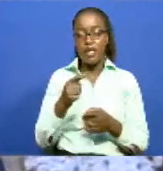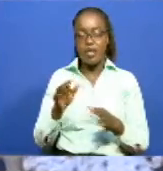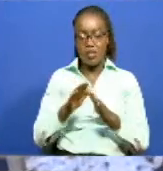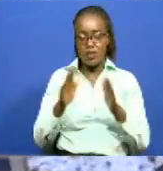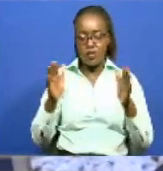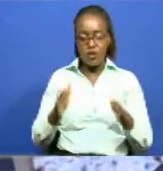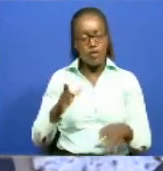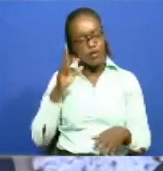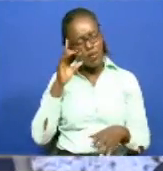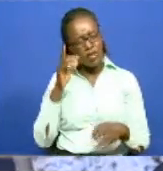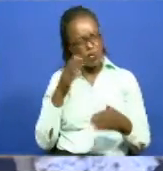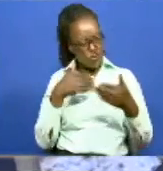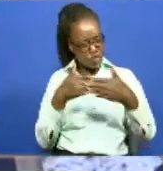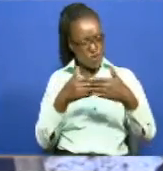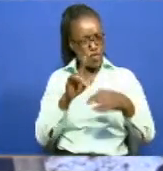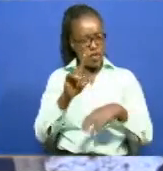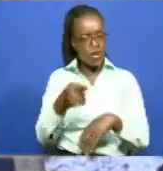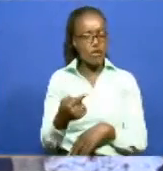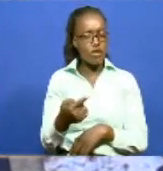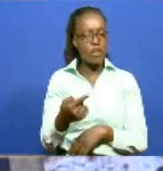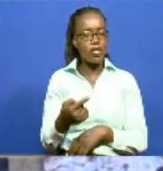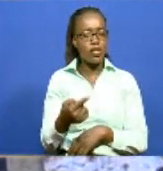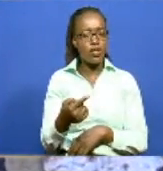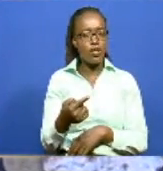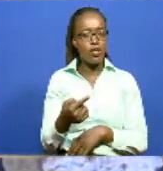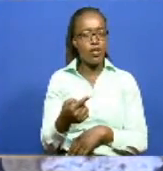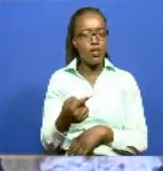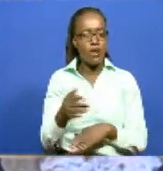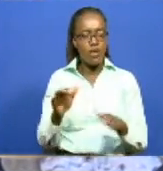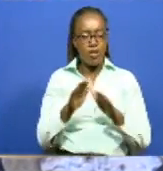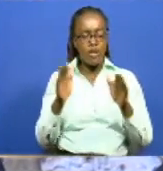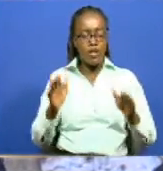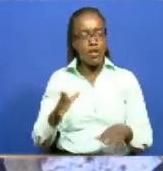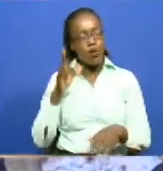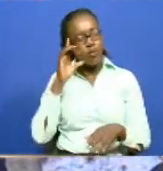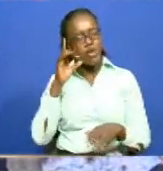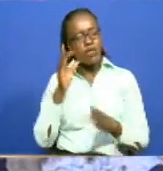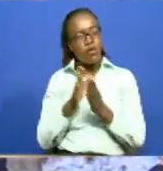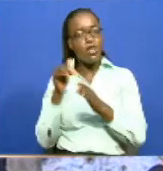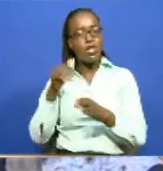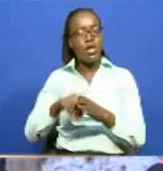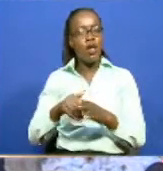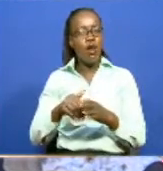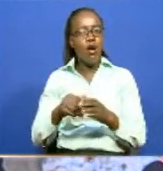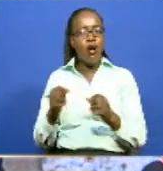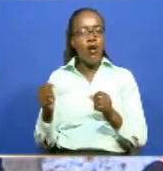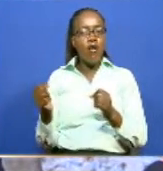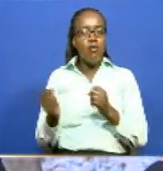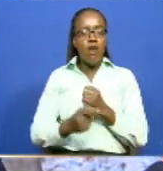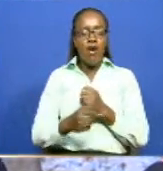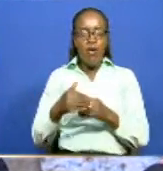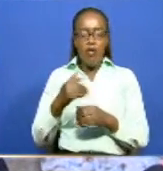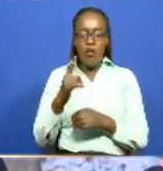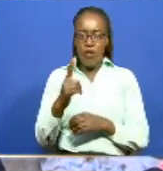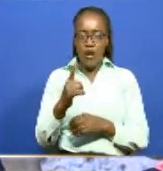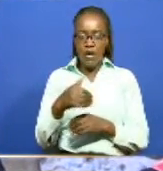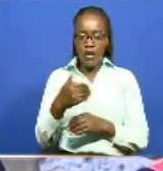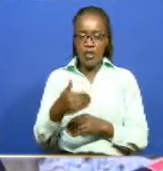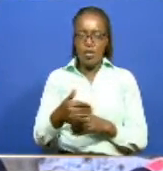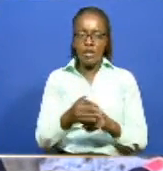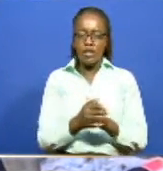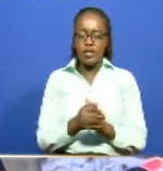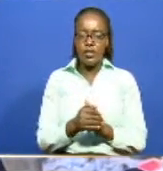to 1,000 beds within the next 1 month or so. In